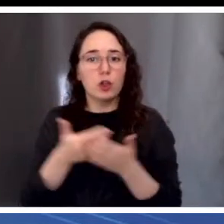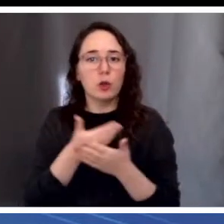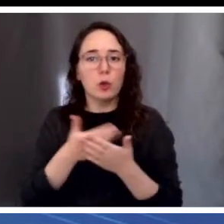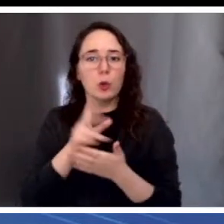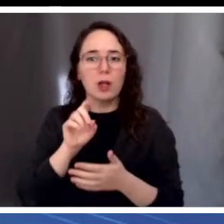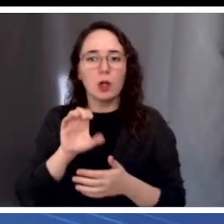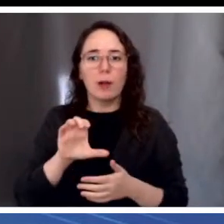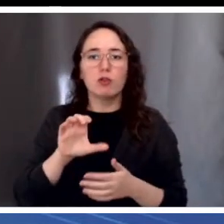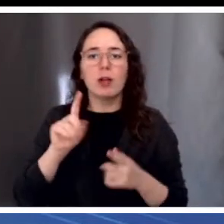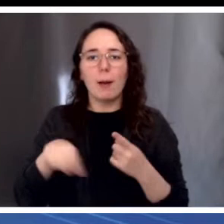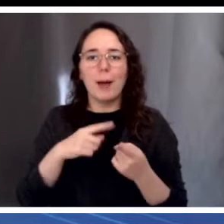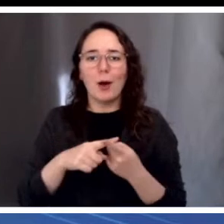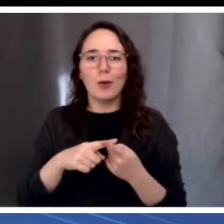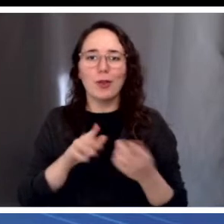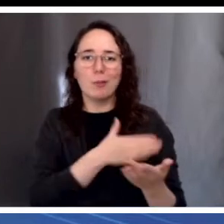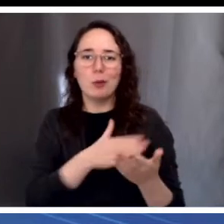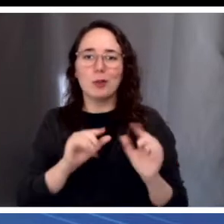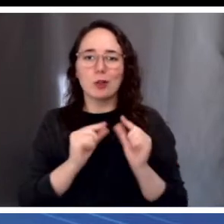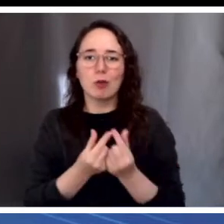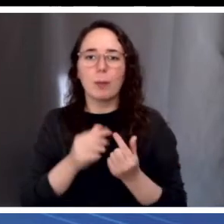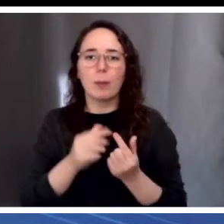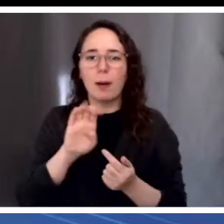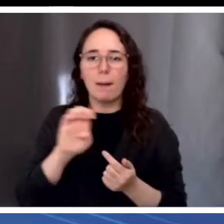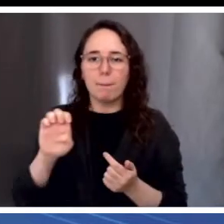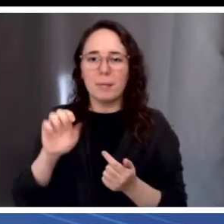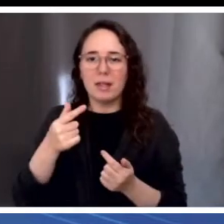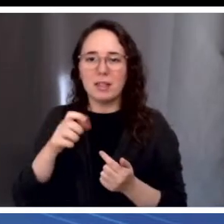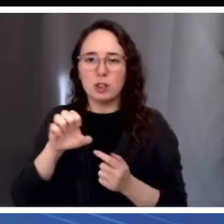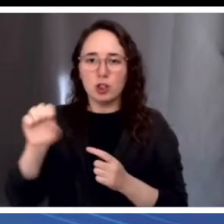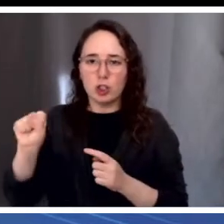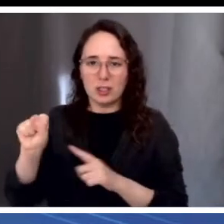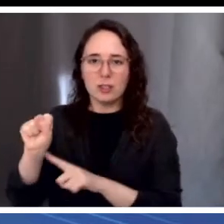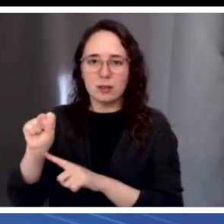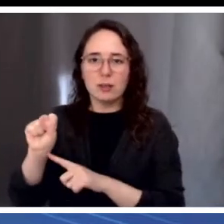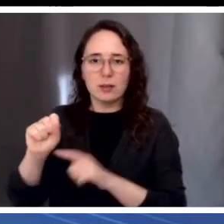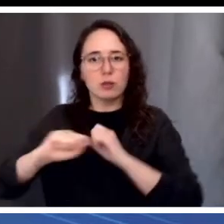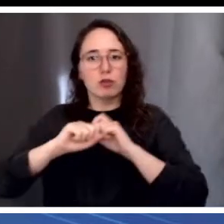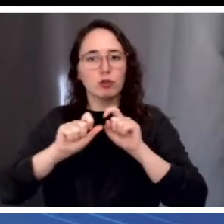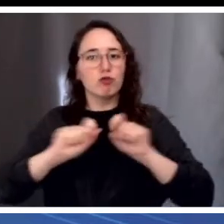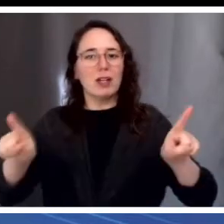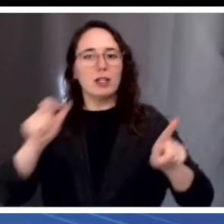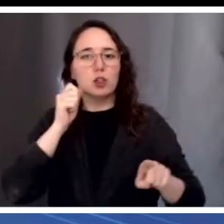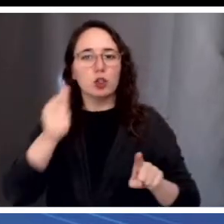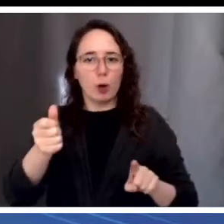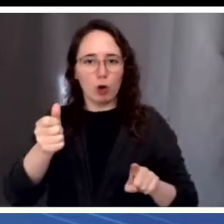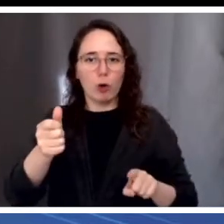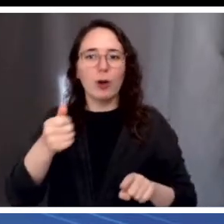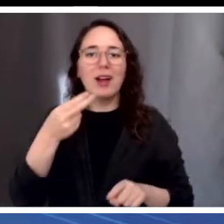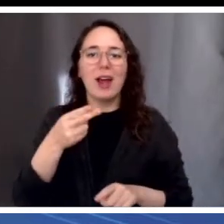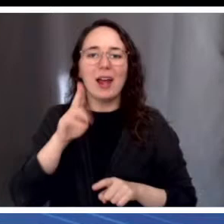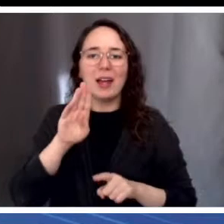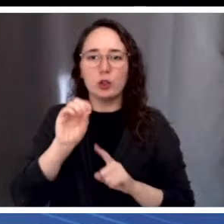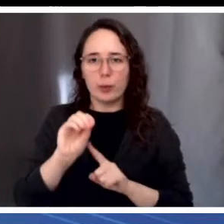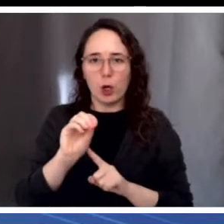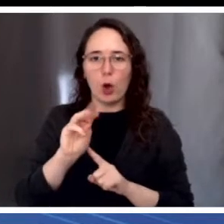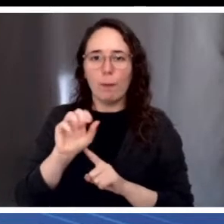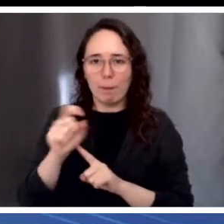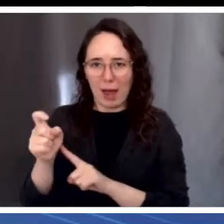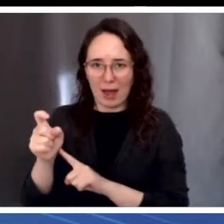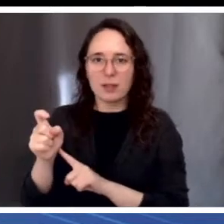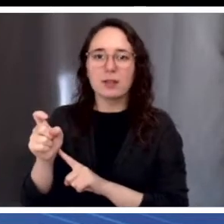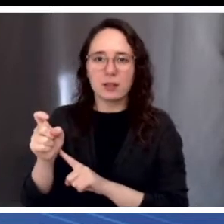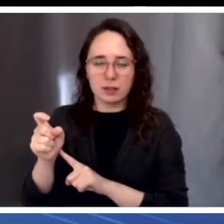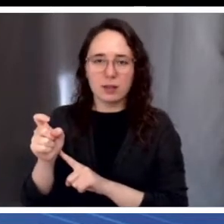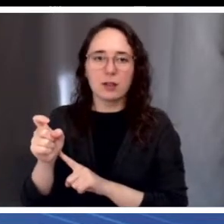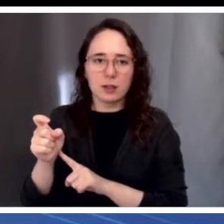On HBO. Now that audio description will not be available on HBO Max because they are not implementing it until March of next year, which is a big